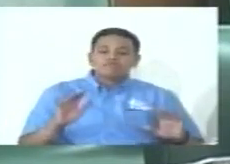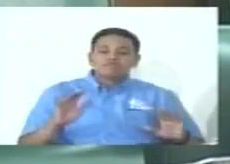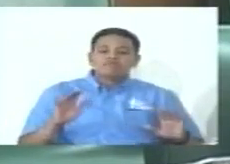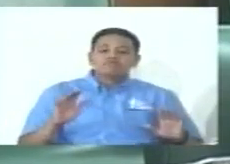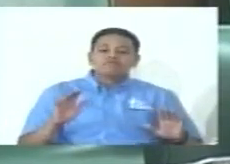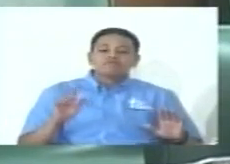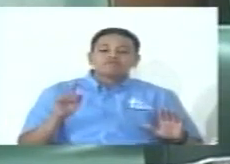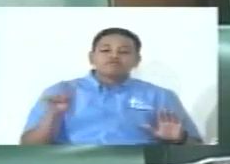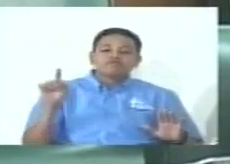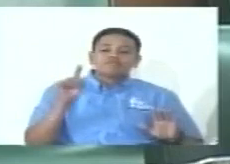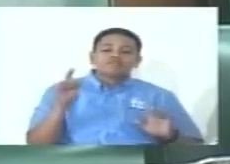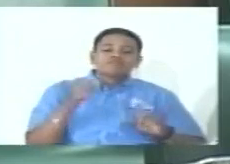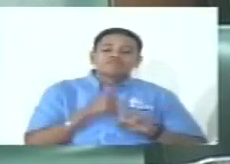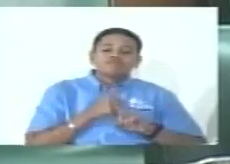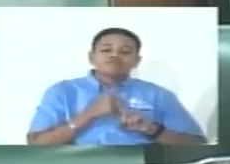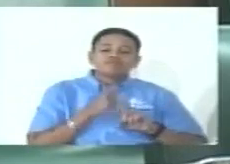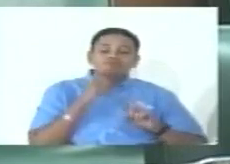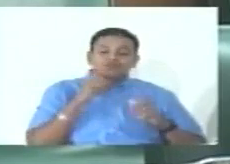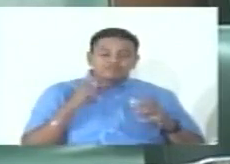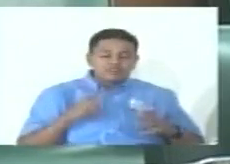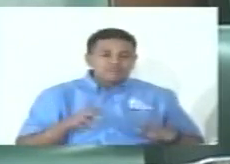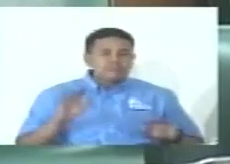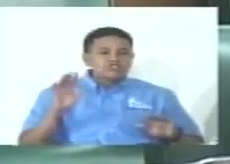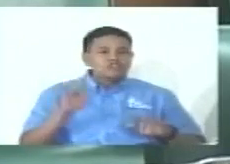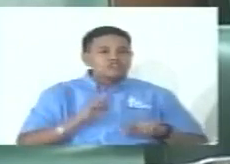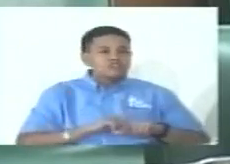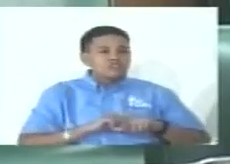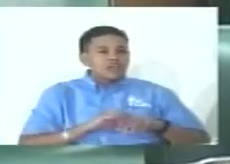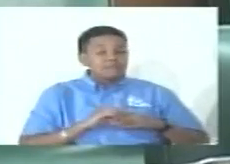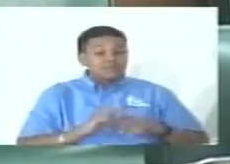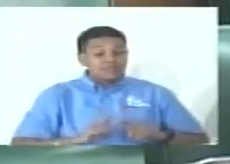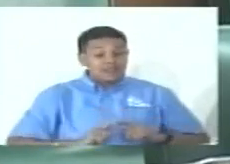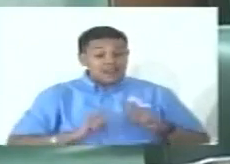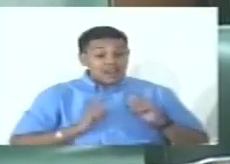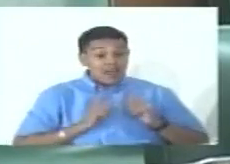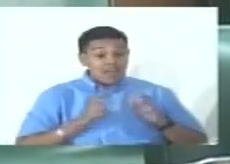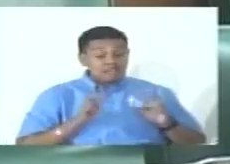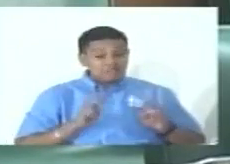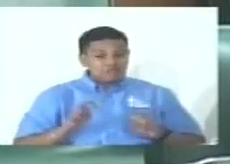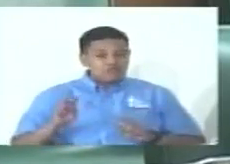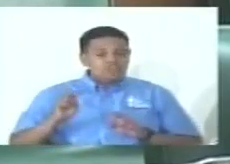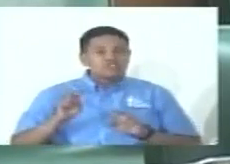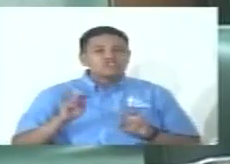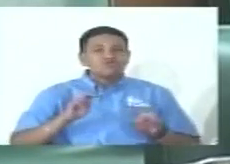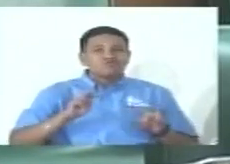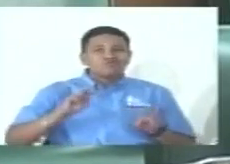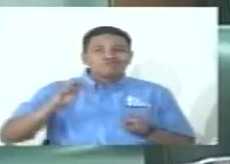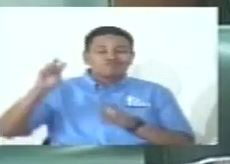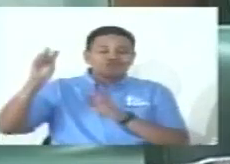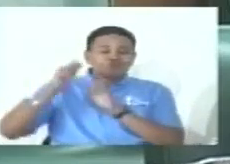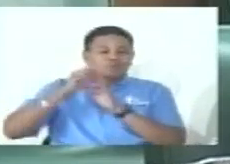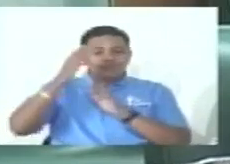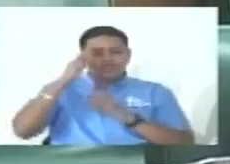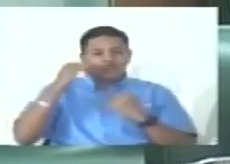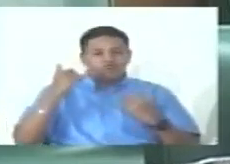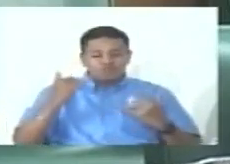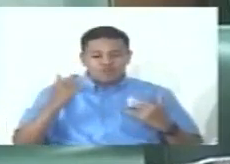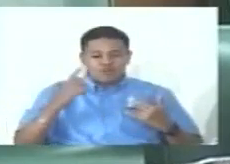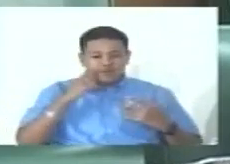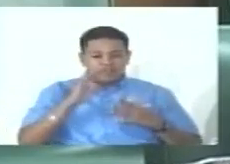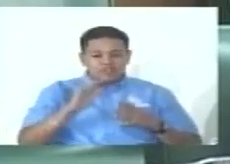And they have finished their course, and they have made the transition. May